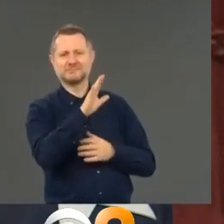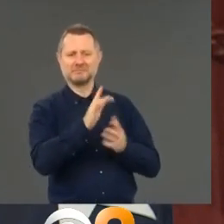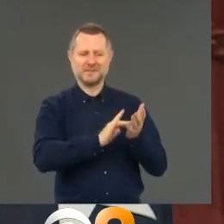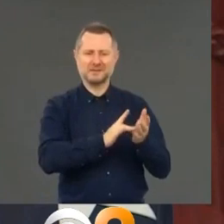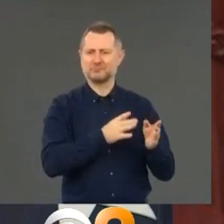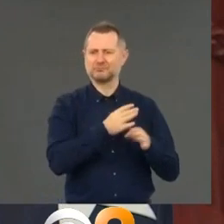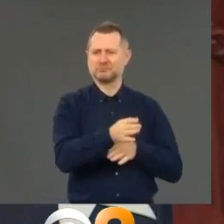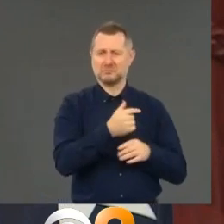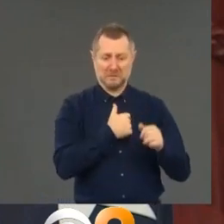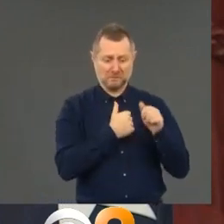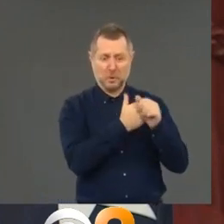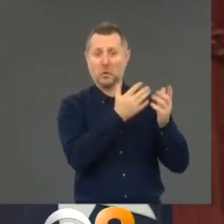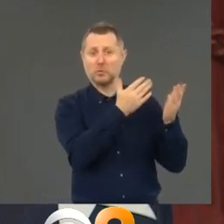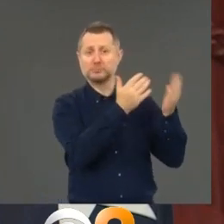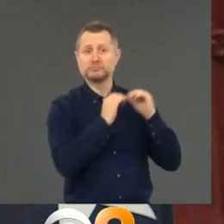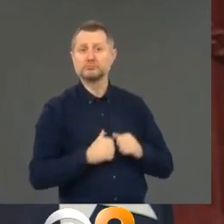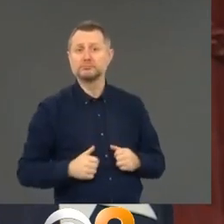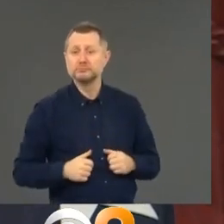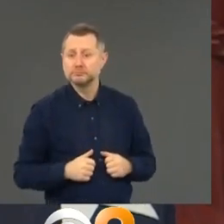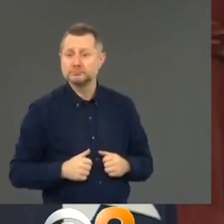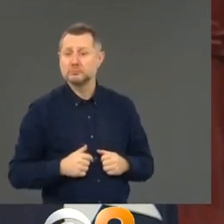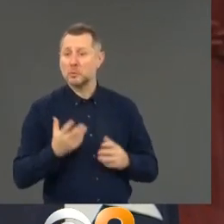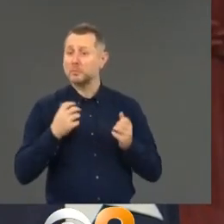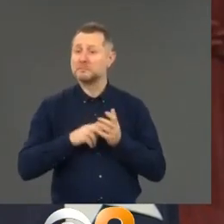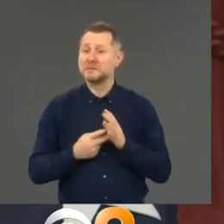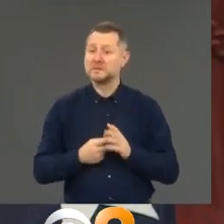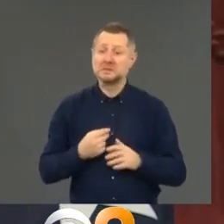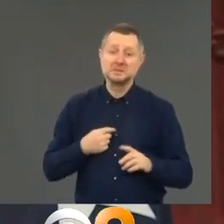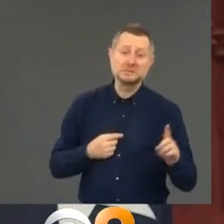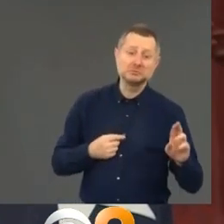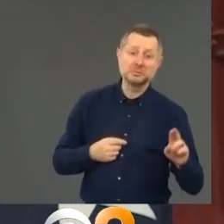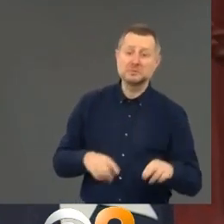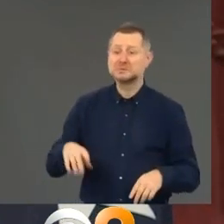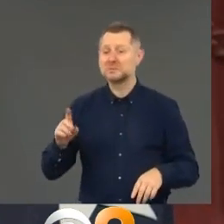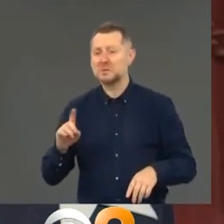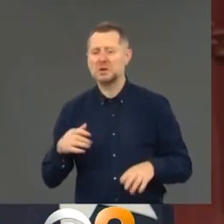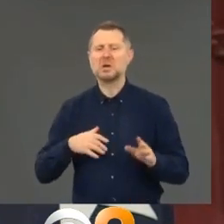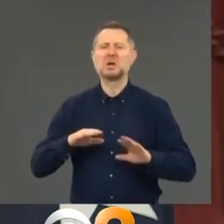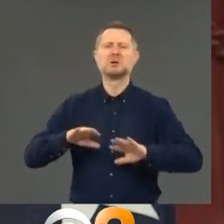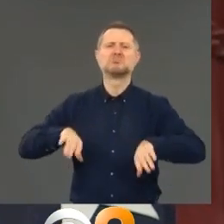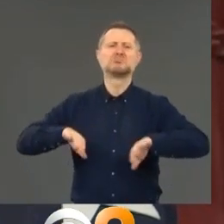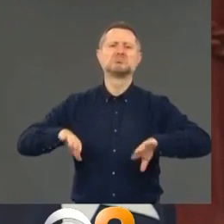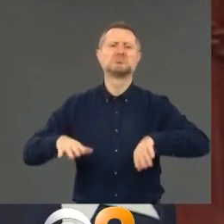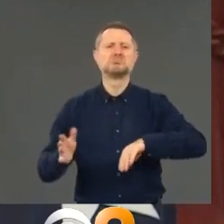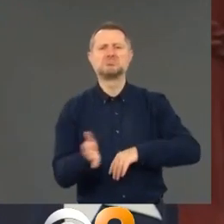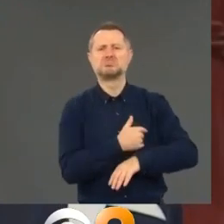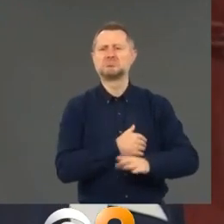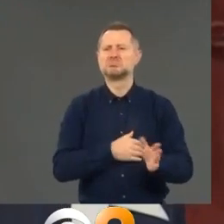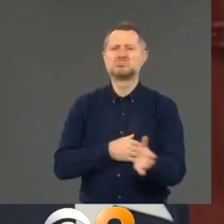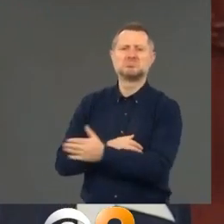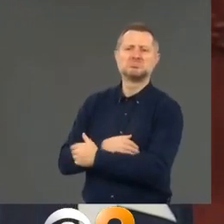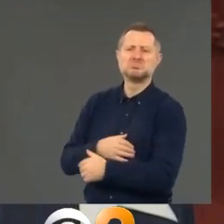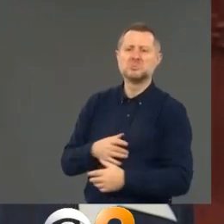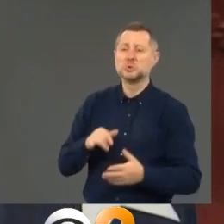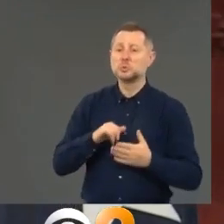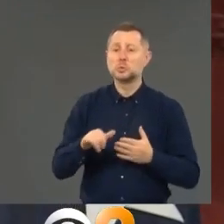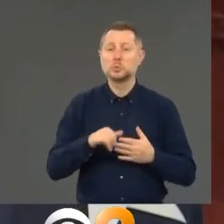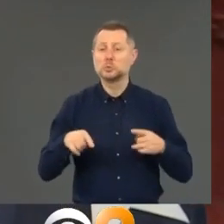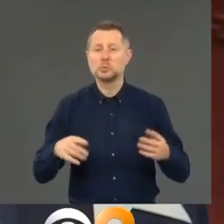that depoliticizes it. What New York did was follow what